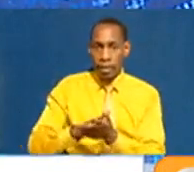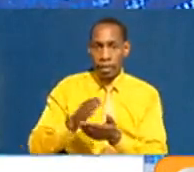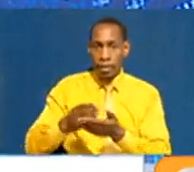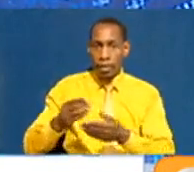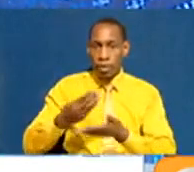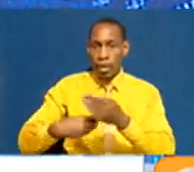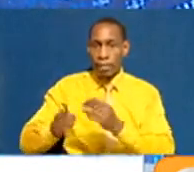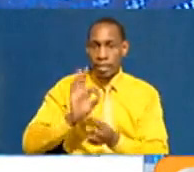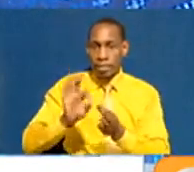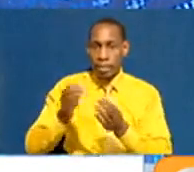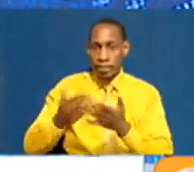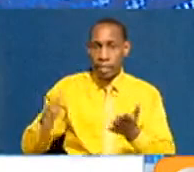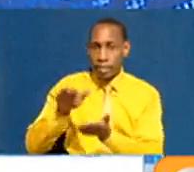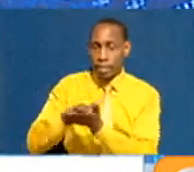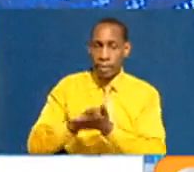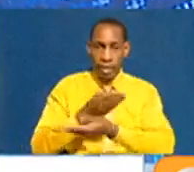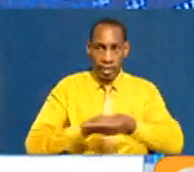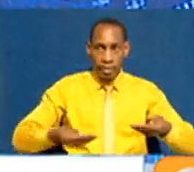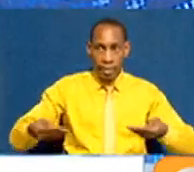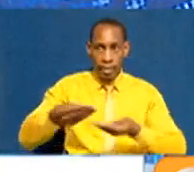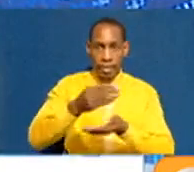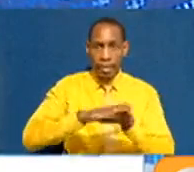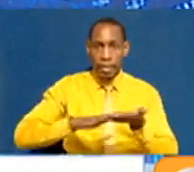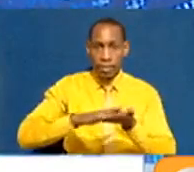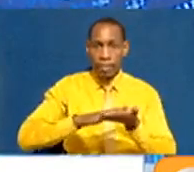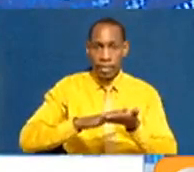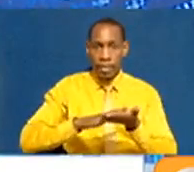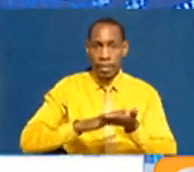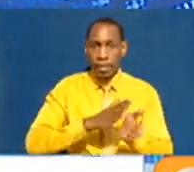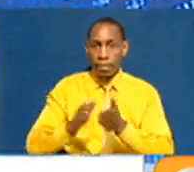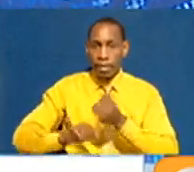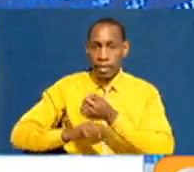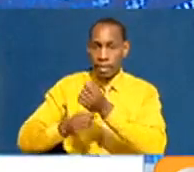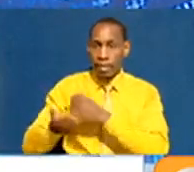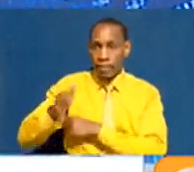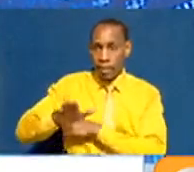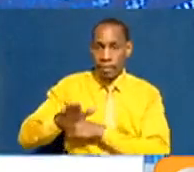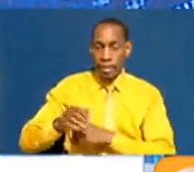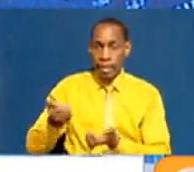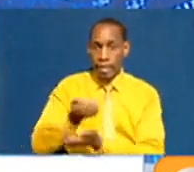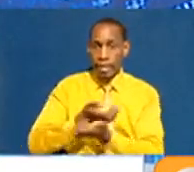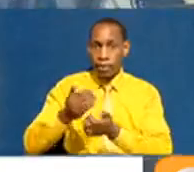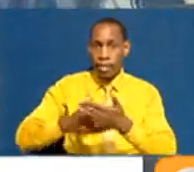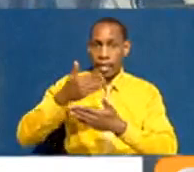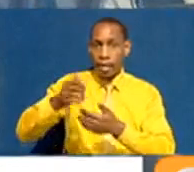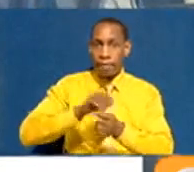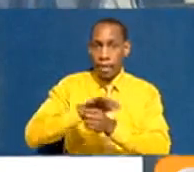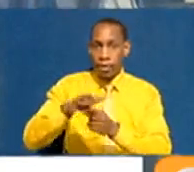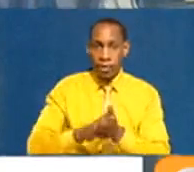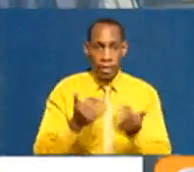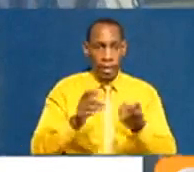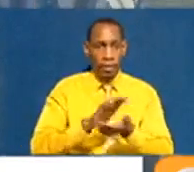and liabilities of the bank. This transaction is anchored on Equity's plan to support the recovery of the economy post-COVID. So